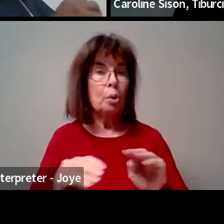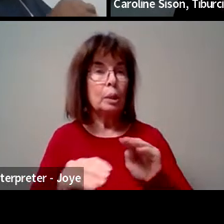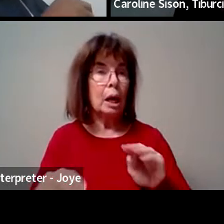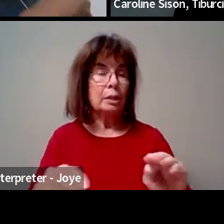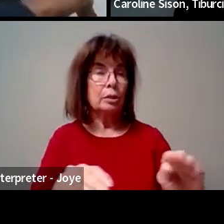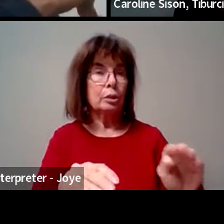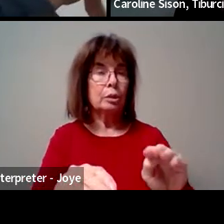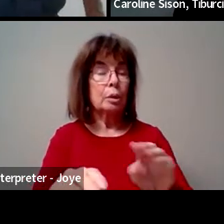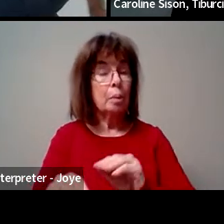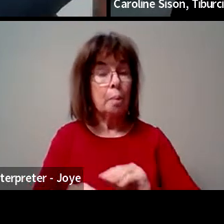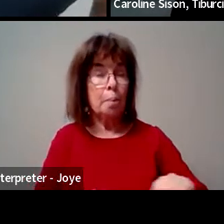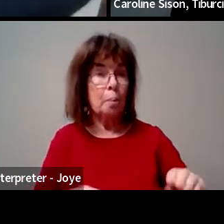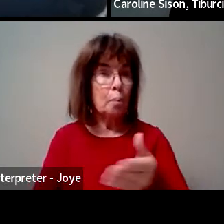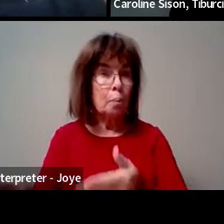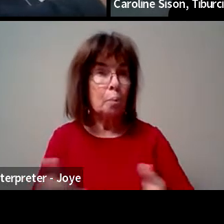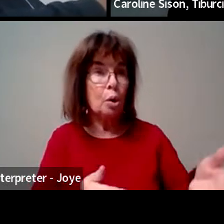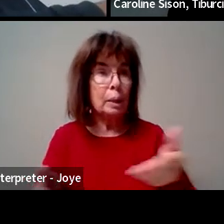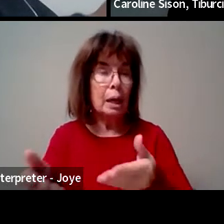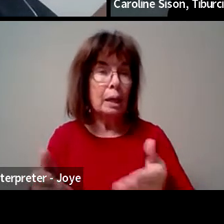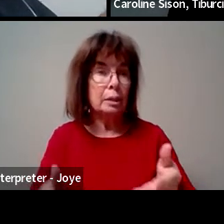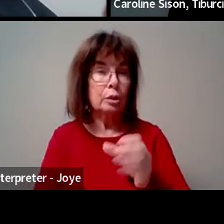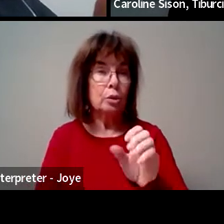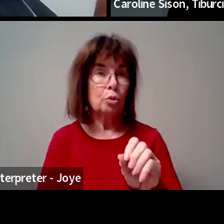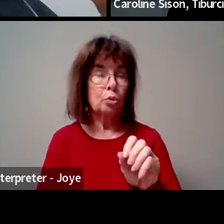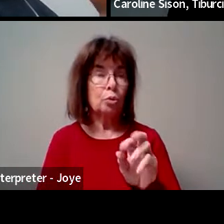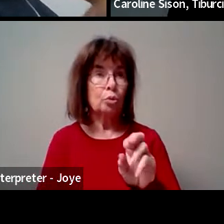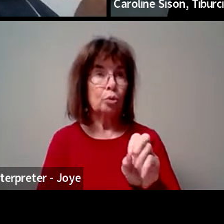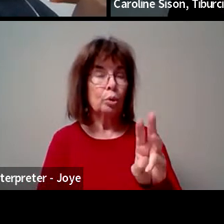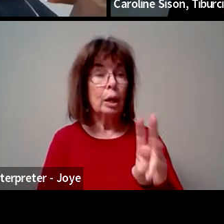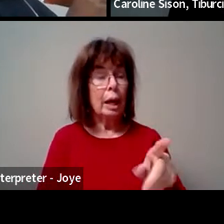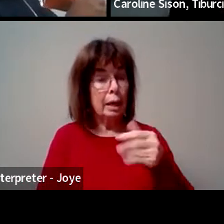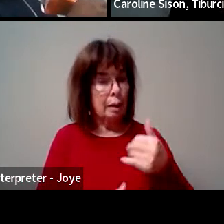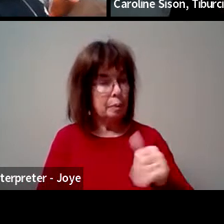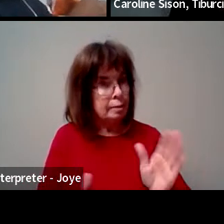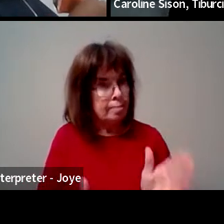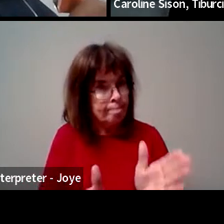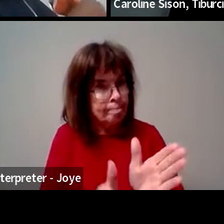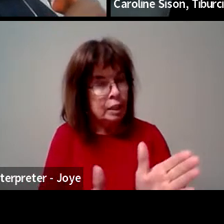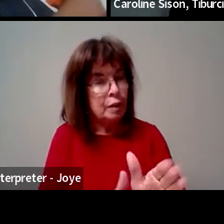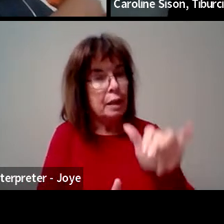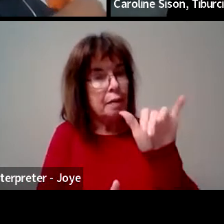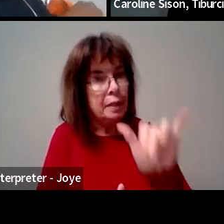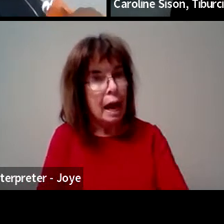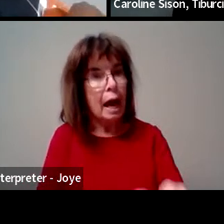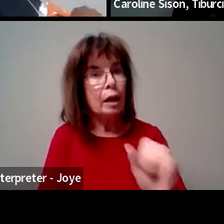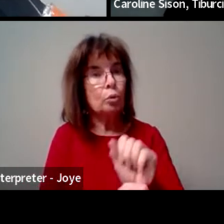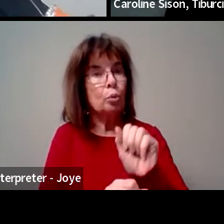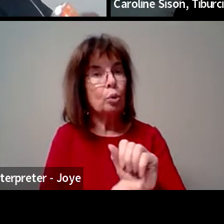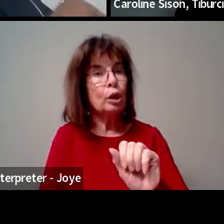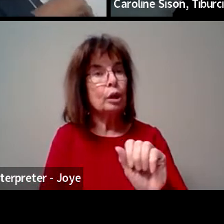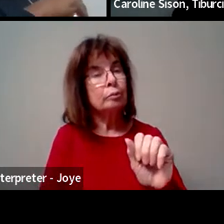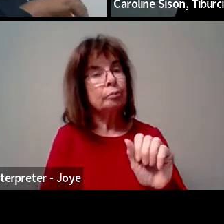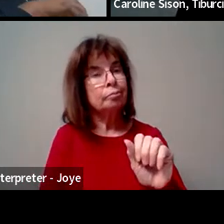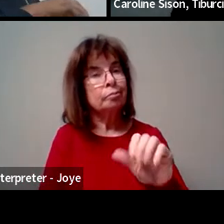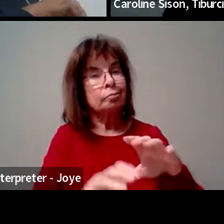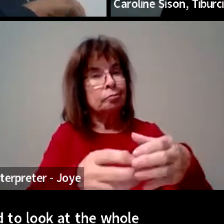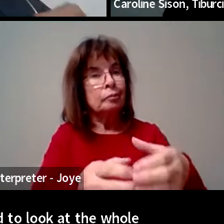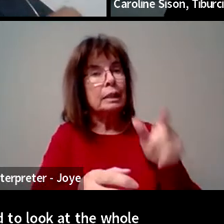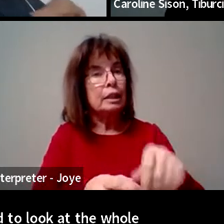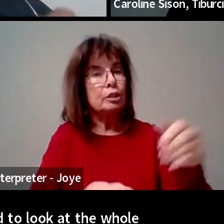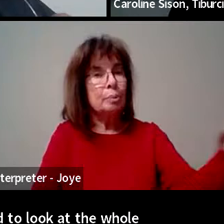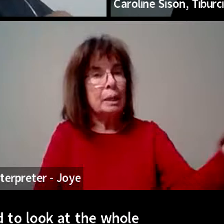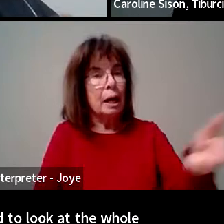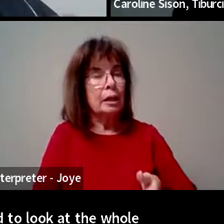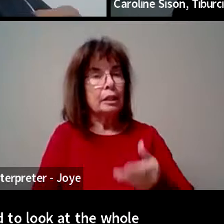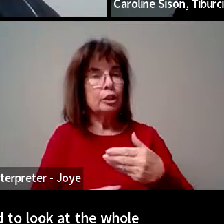a sustainability issue too, I'm still pushing that kind of workforce needs to be hired into our public health departments because